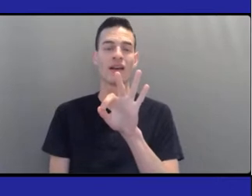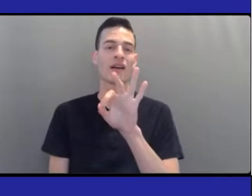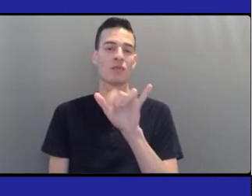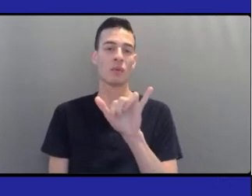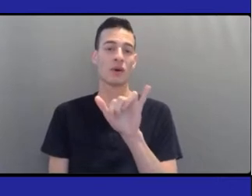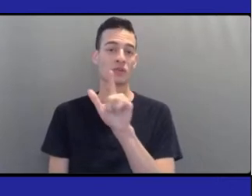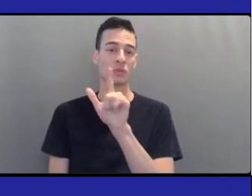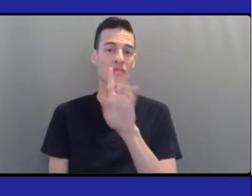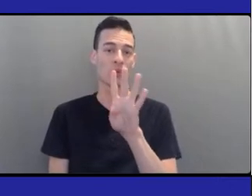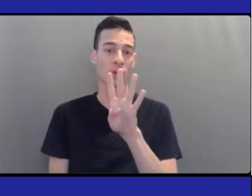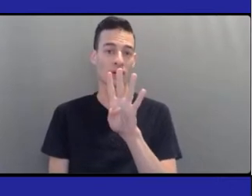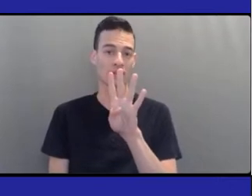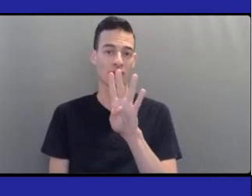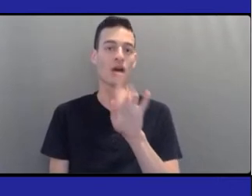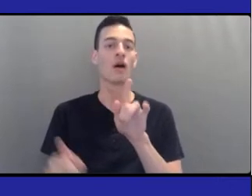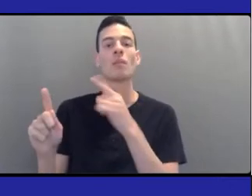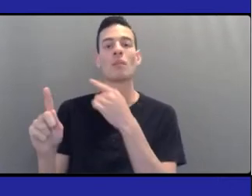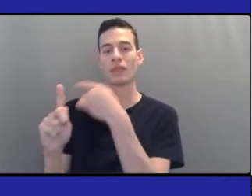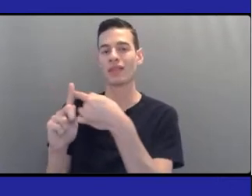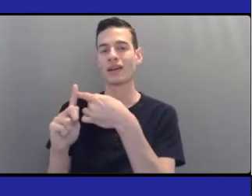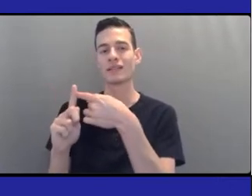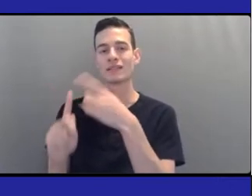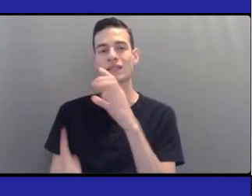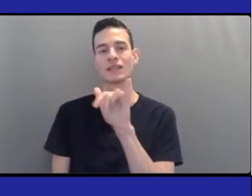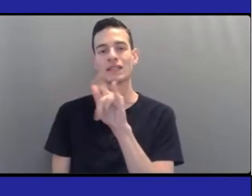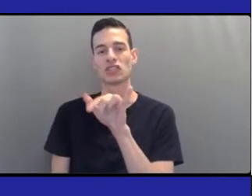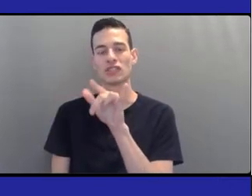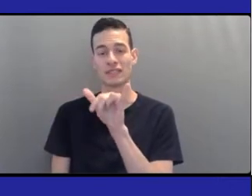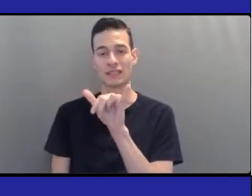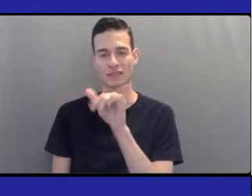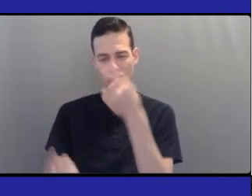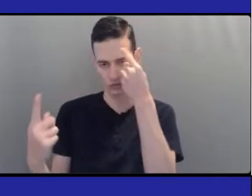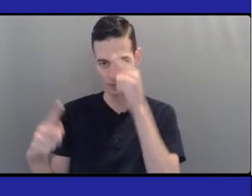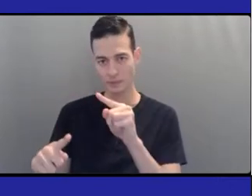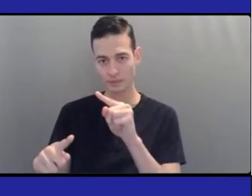to exceed of the previously stated